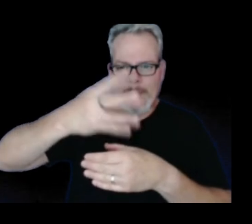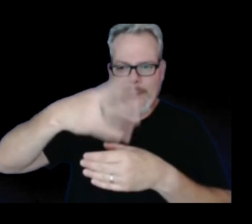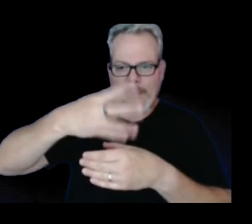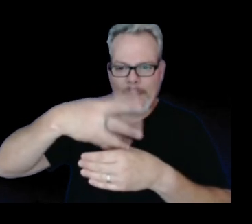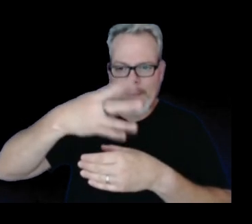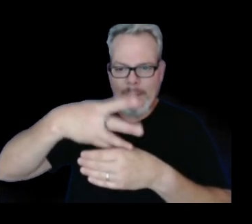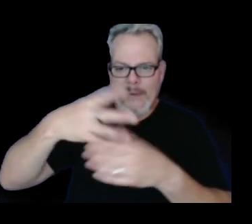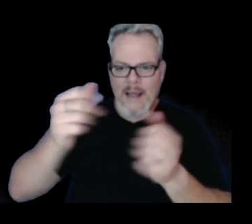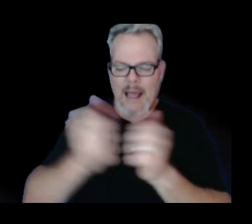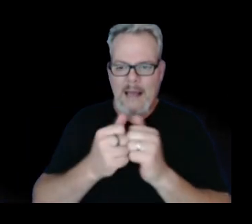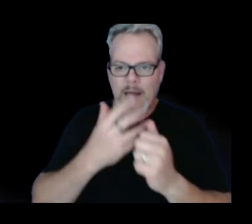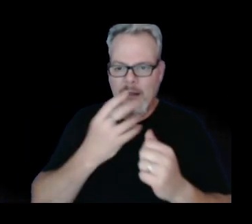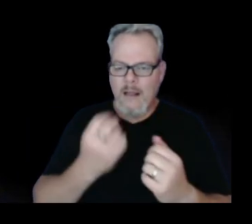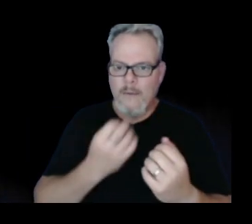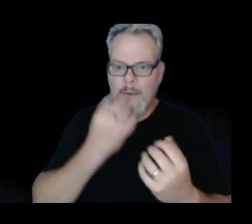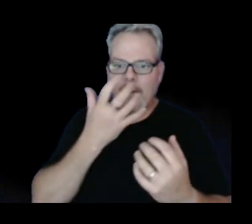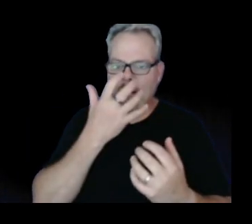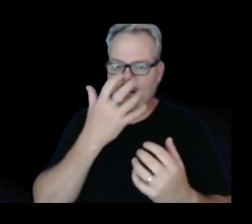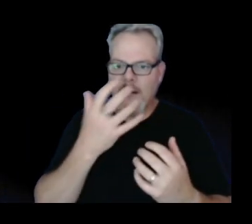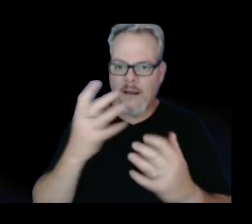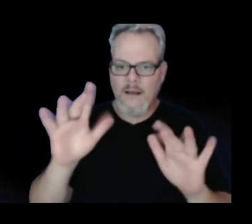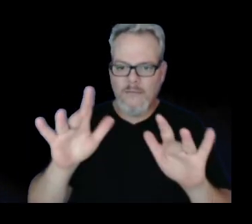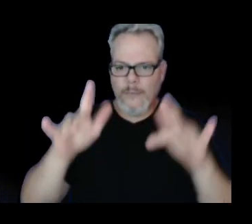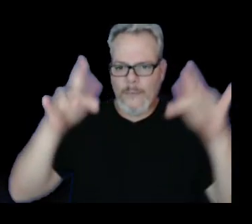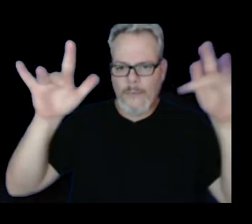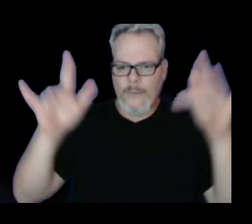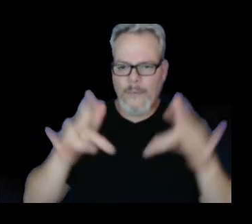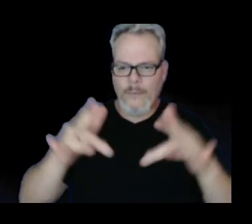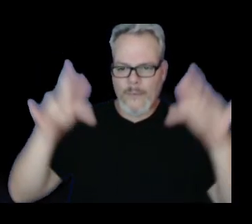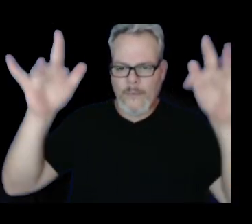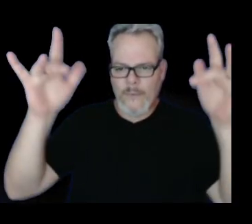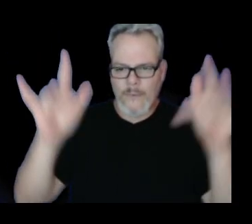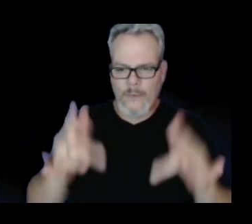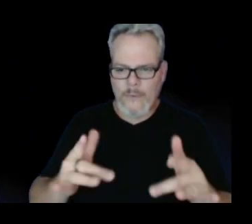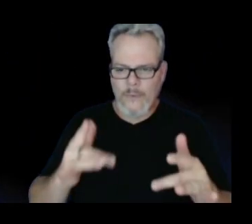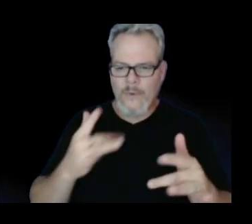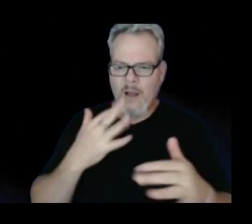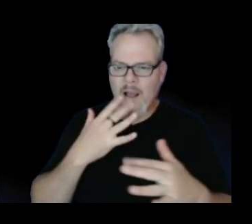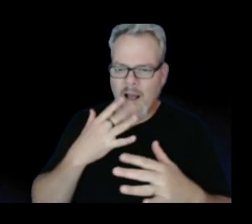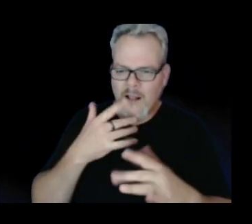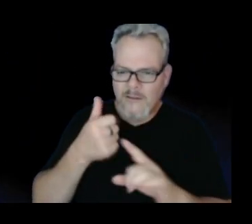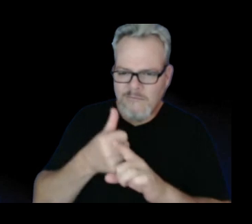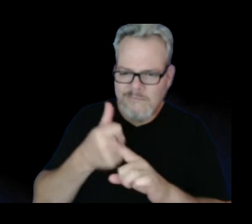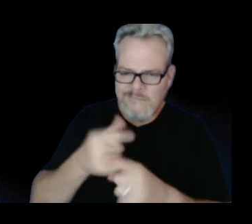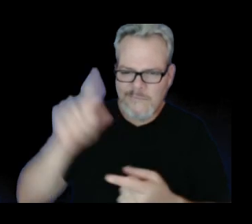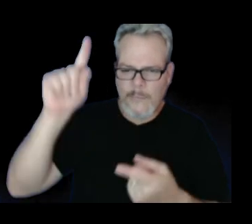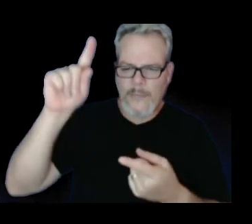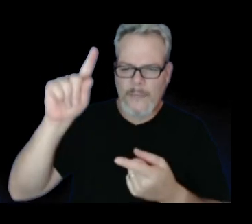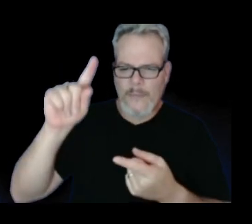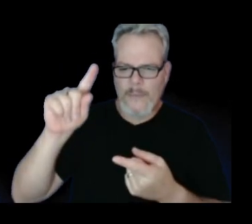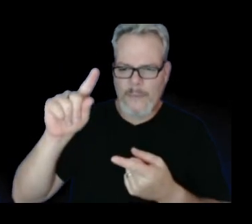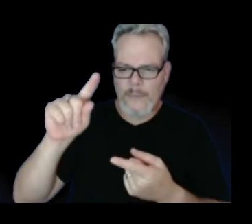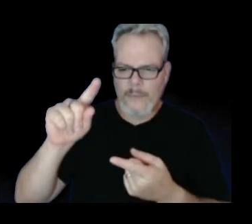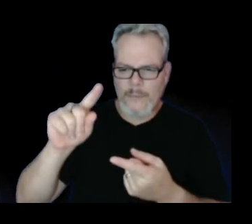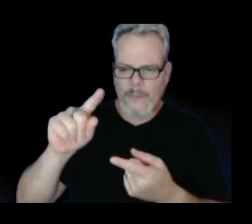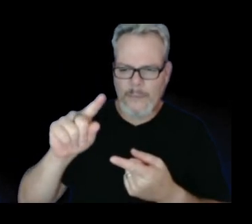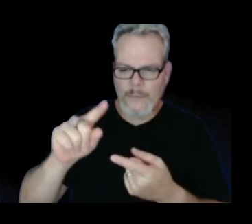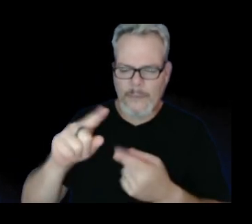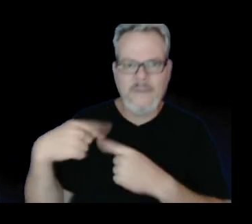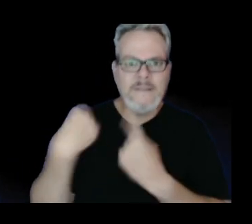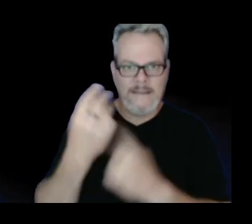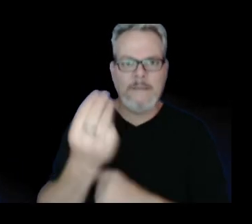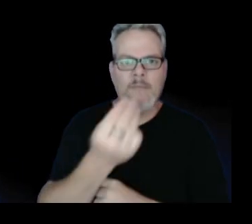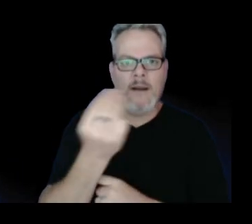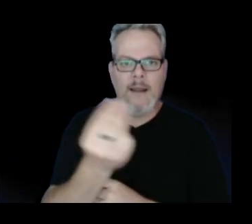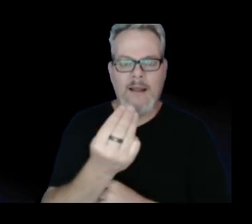incandescence. And that has been decreasing steadily since the eruption on Monday. So at present,